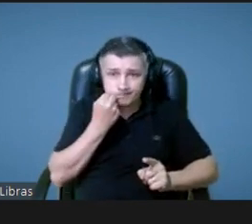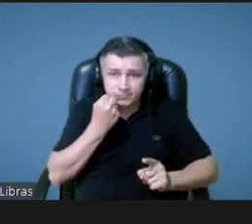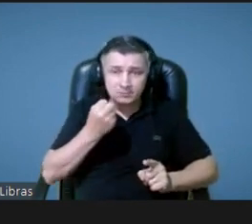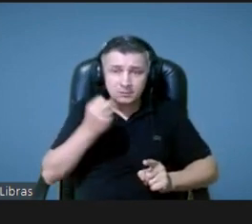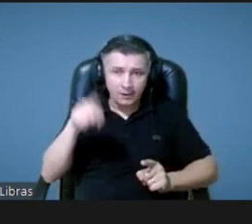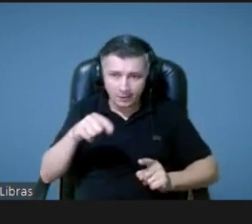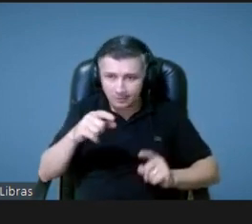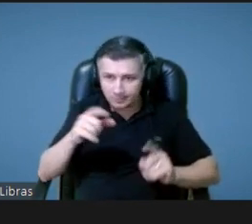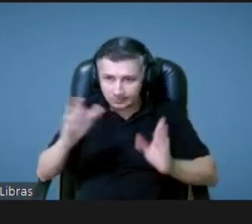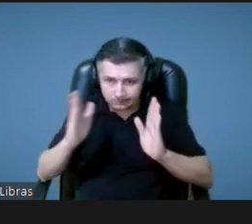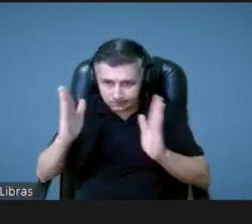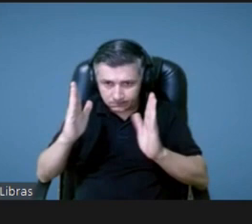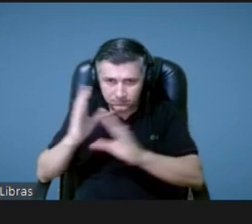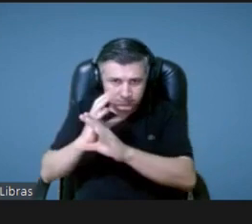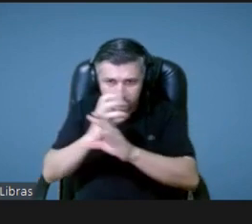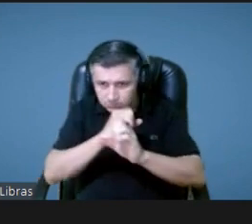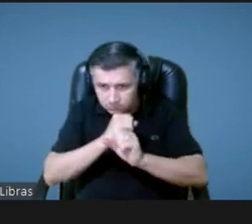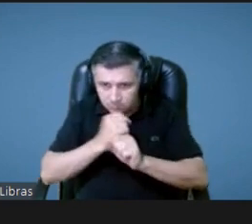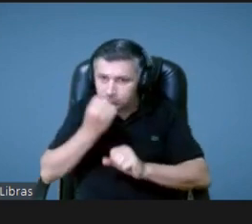if I look at the receivables,